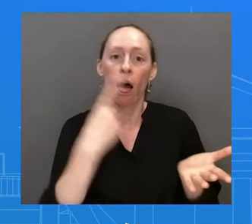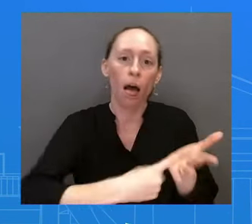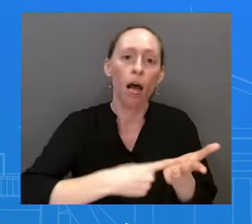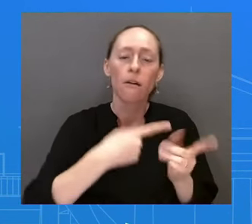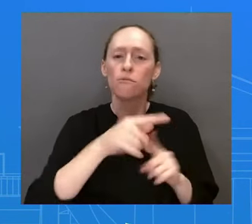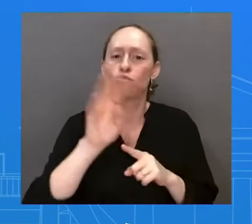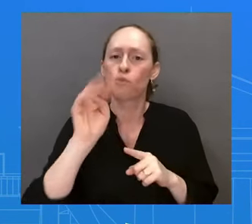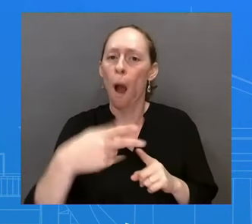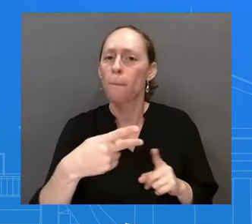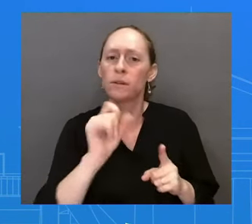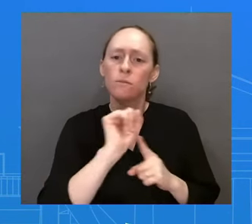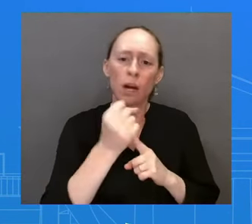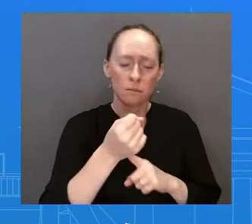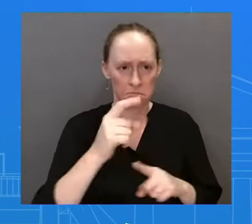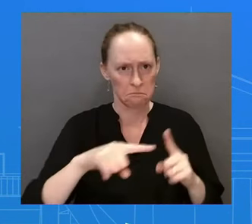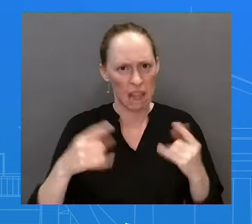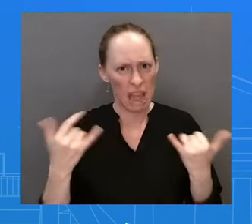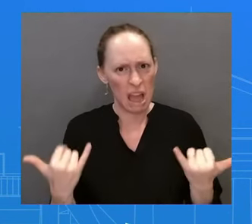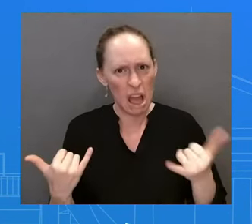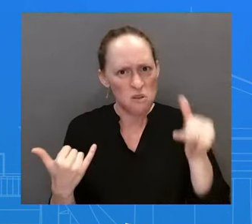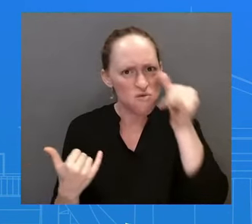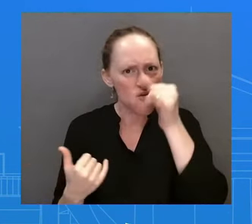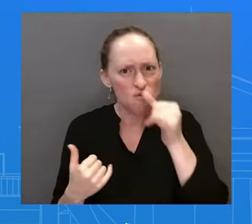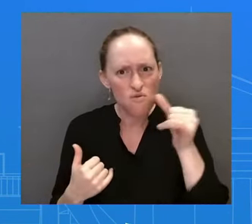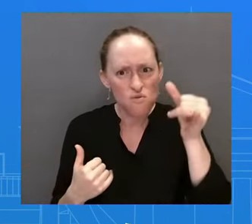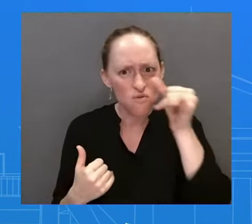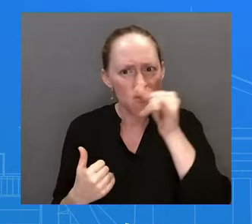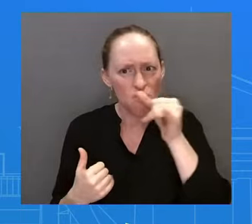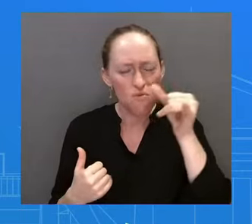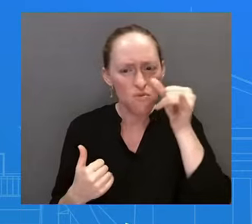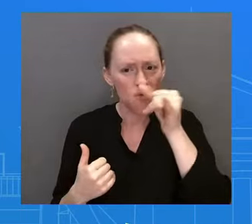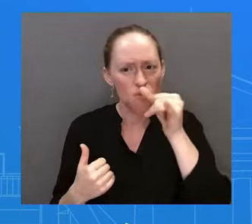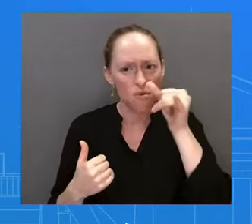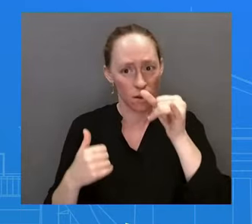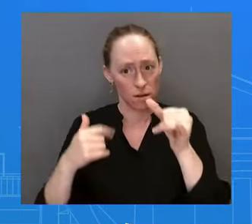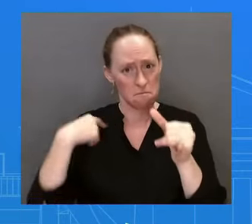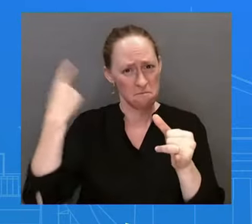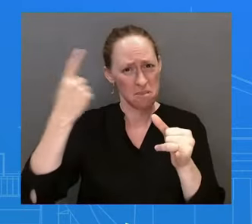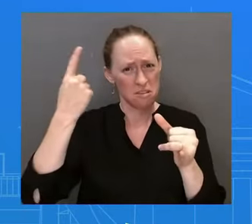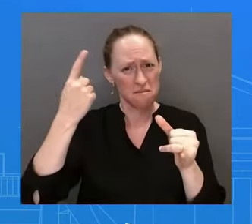for concerns about larger